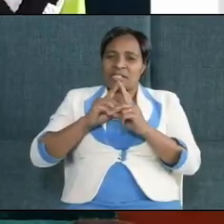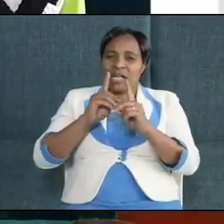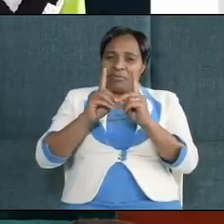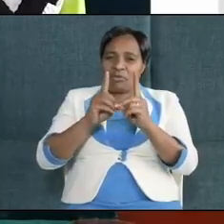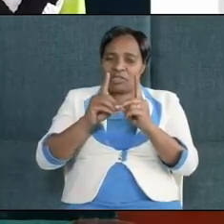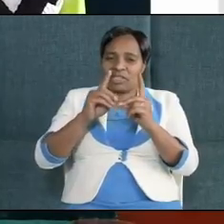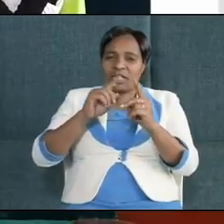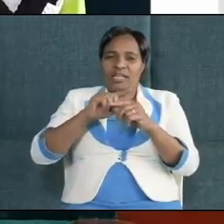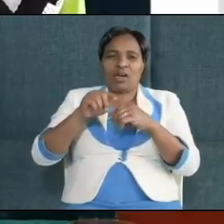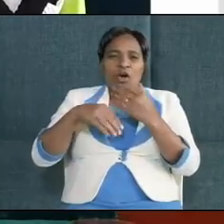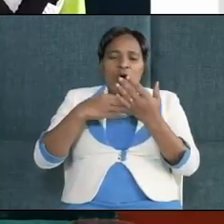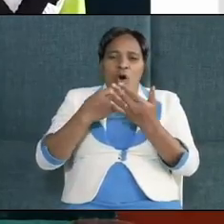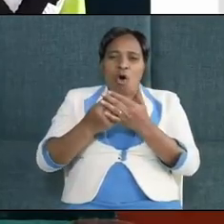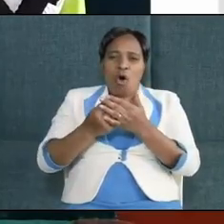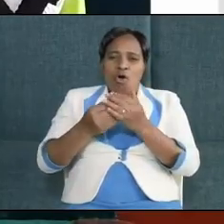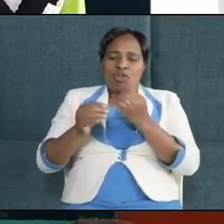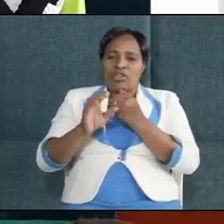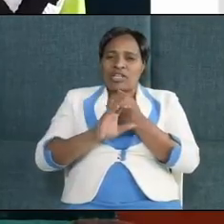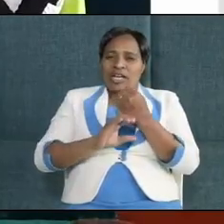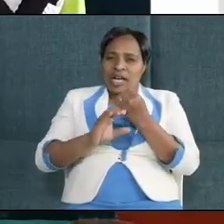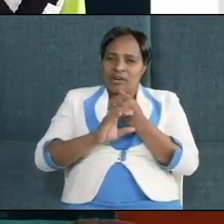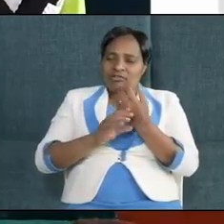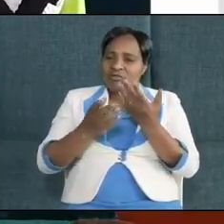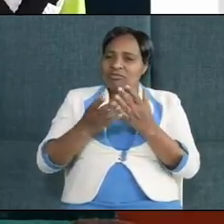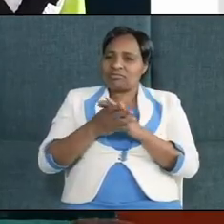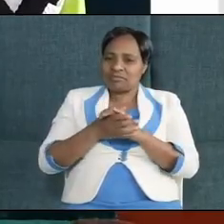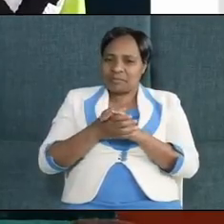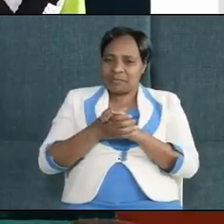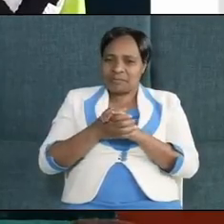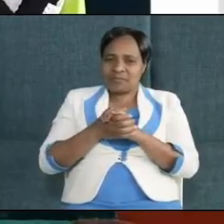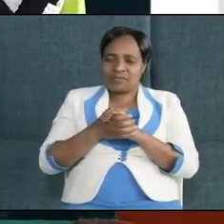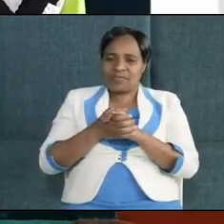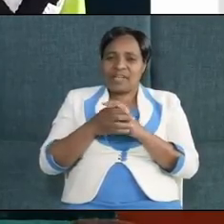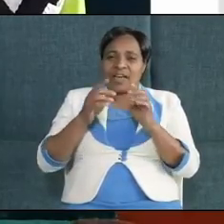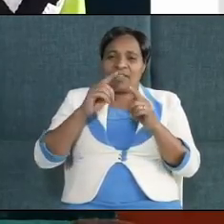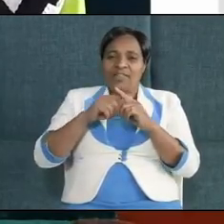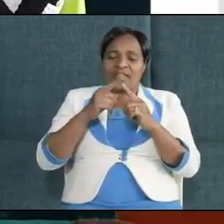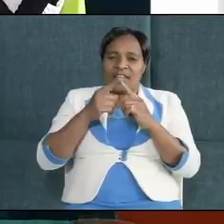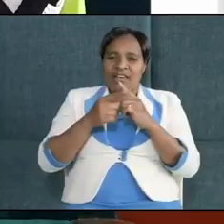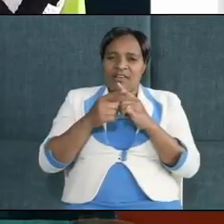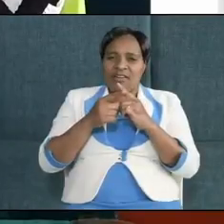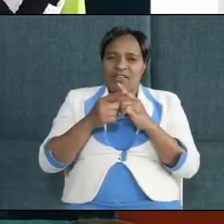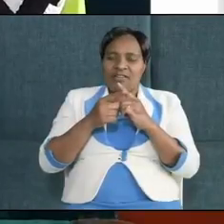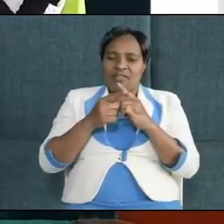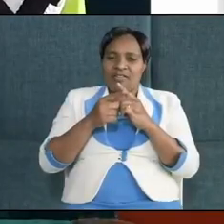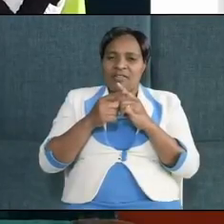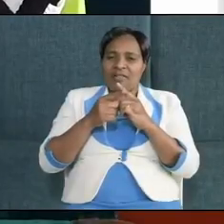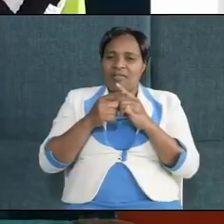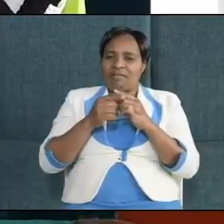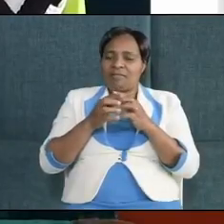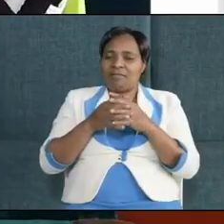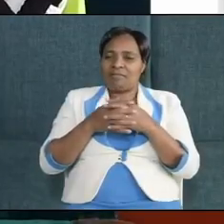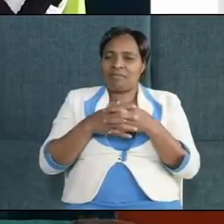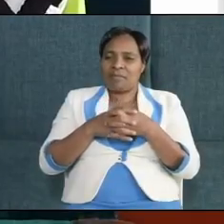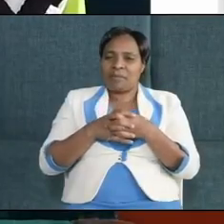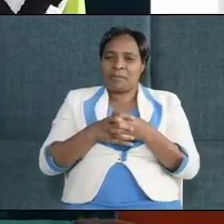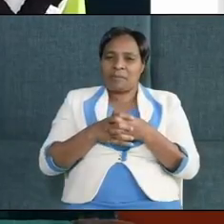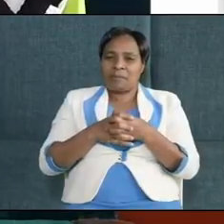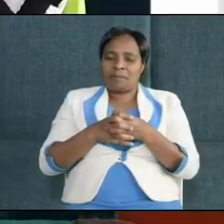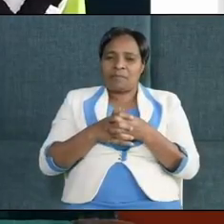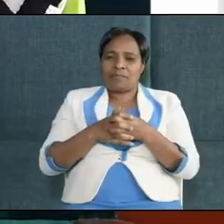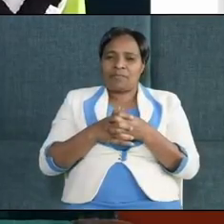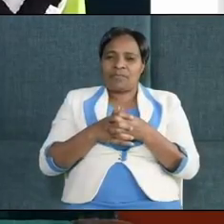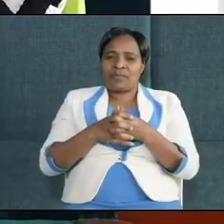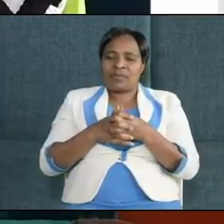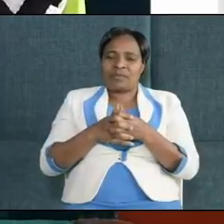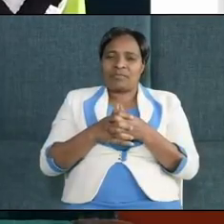whole family, they believed. Crispus was the leader of the synagogue. And then he met other people in Corinth, they